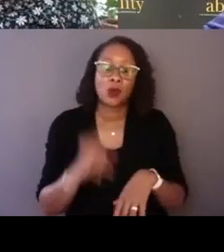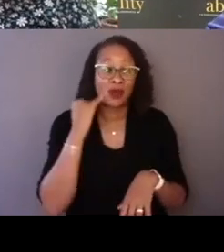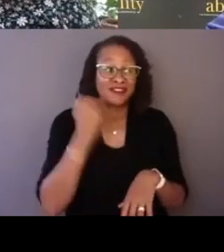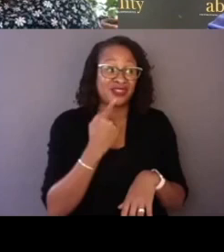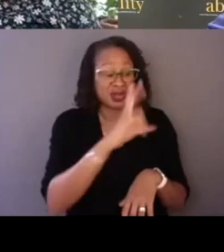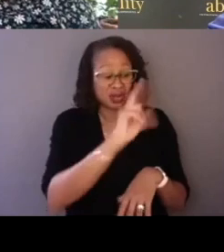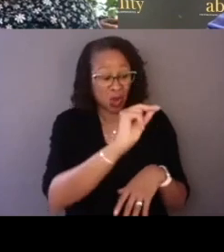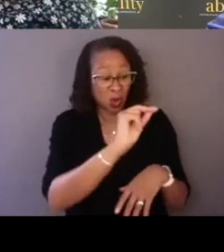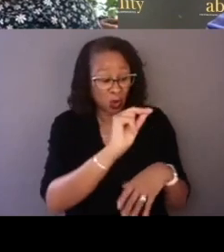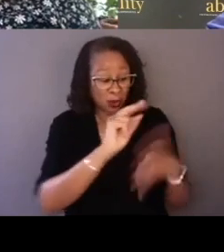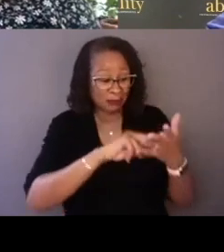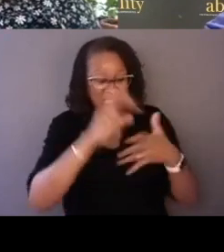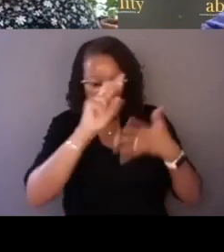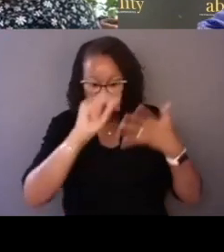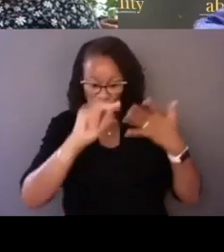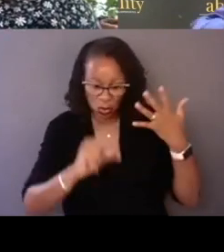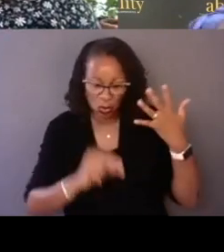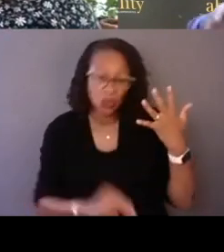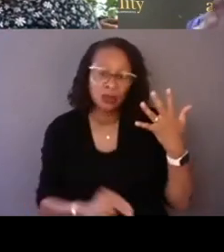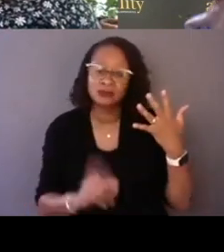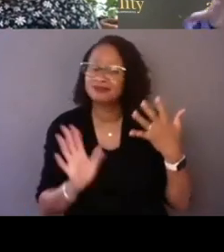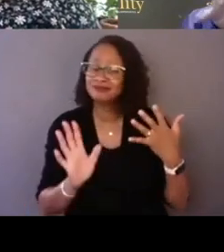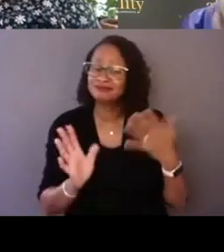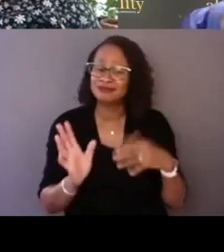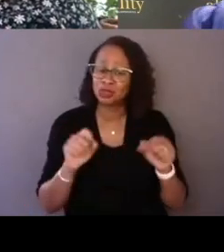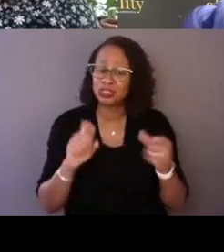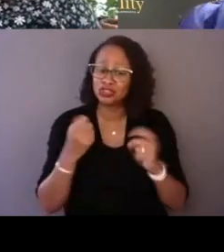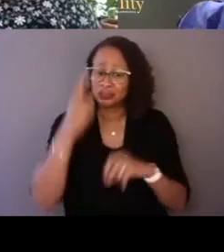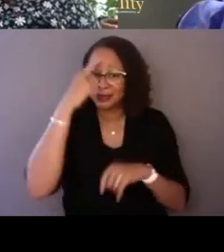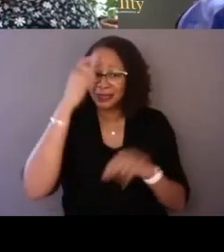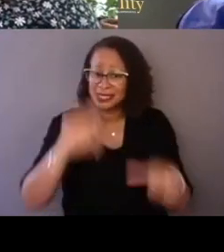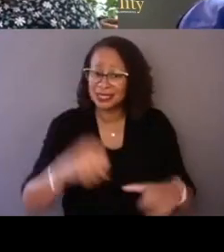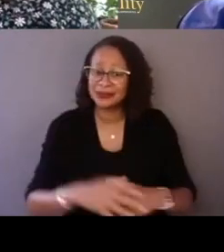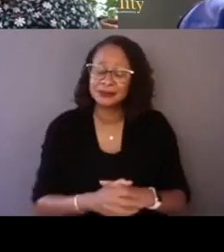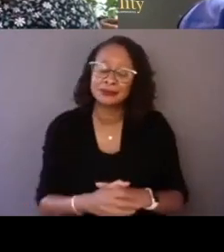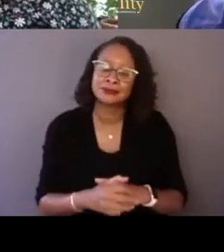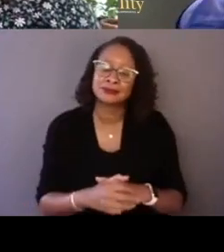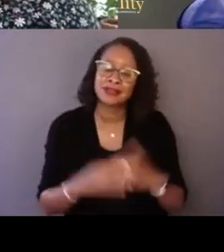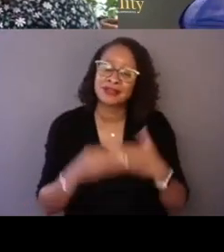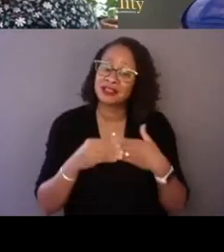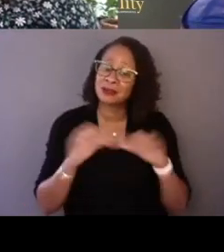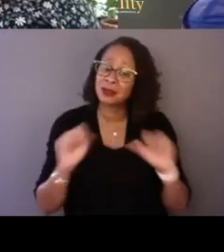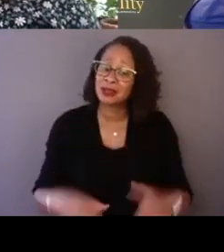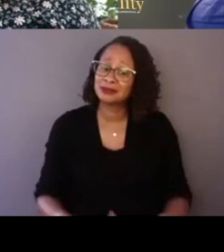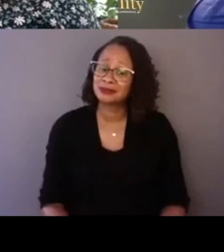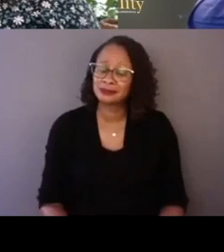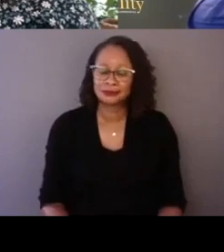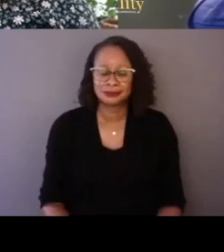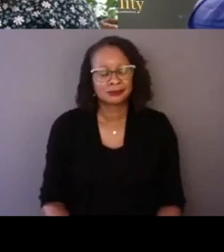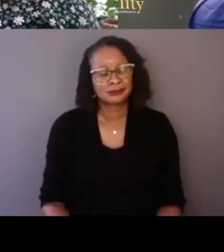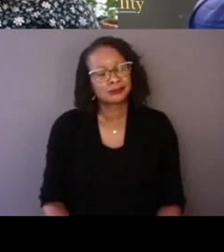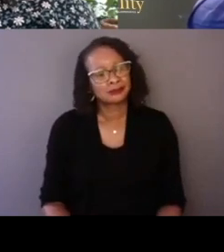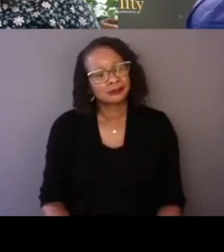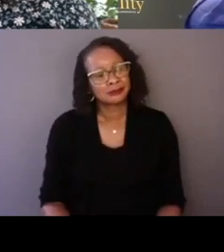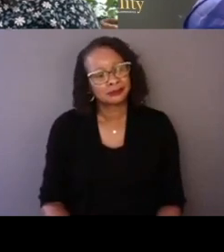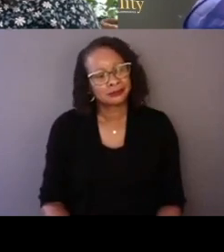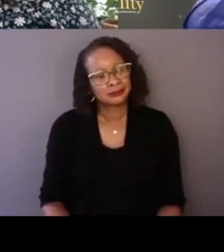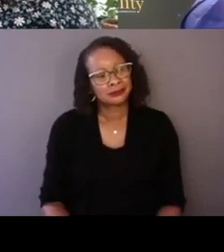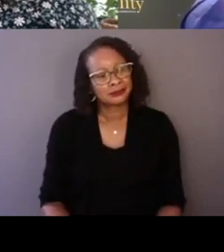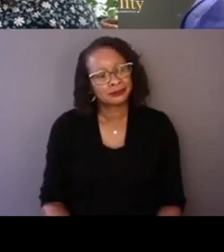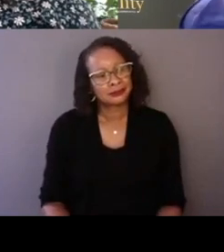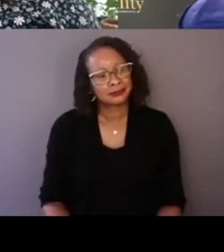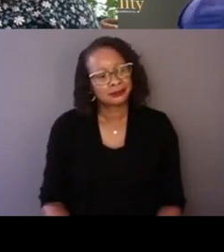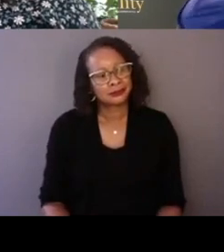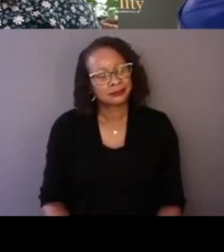say yes again. Now, Susan, I want to turn it to you this question as well of